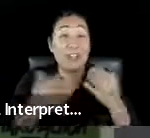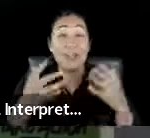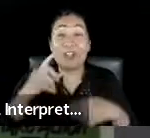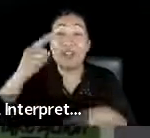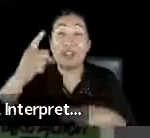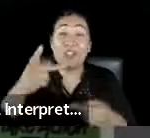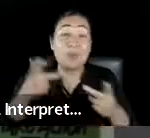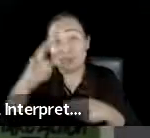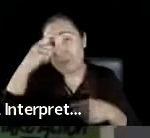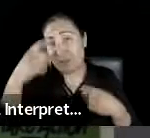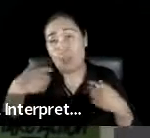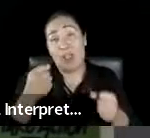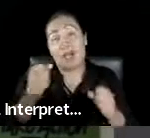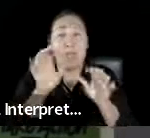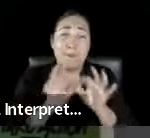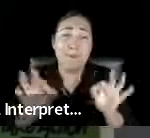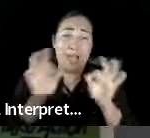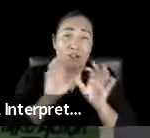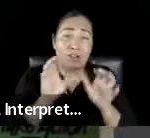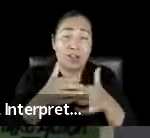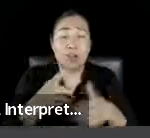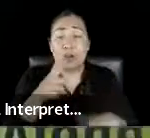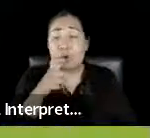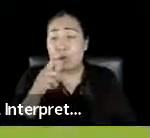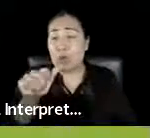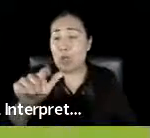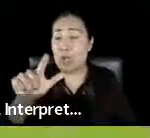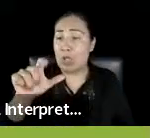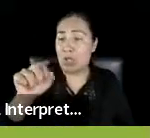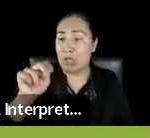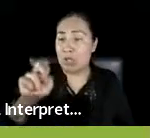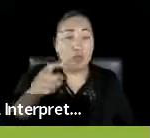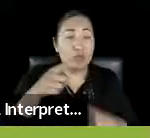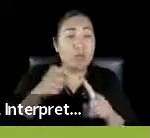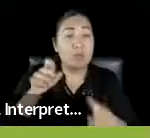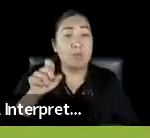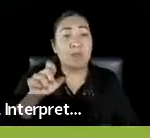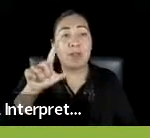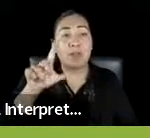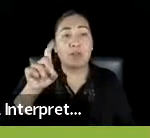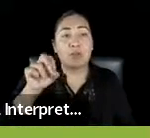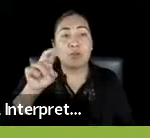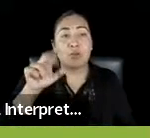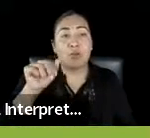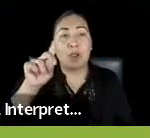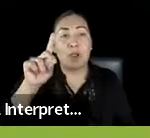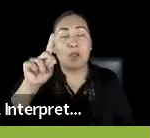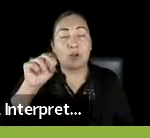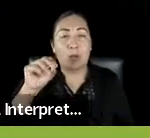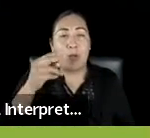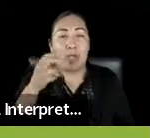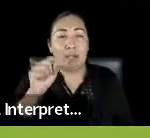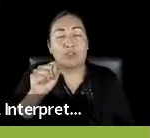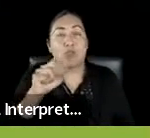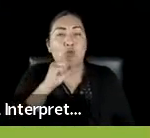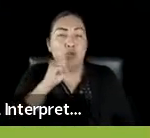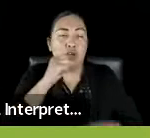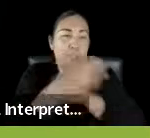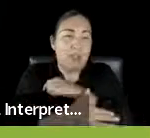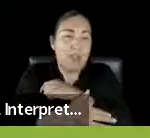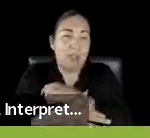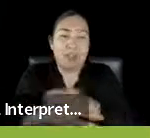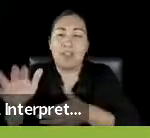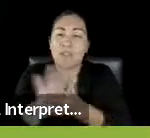place in the Mental Health Matters category goes to Alone from El Dorado High School in Orange County, from filmmakers Talia